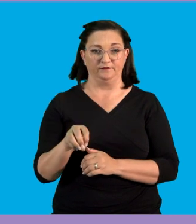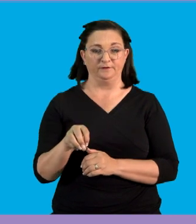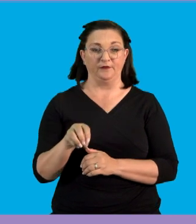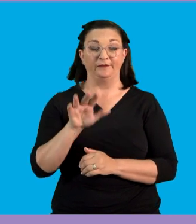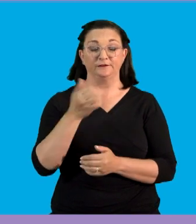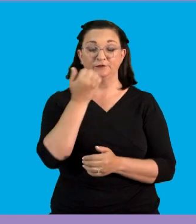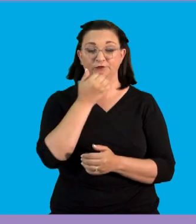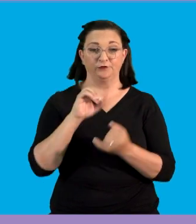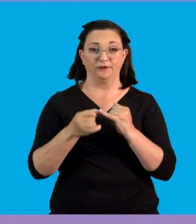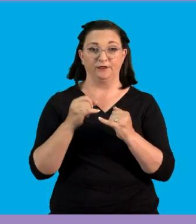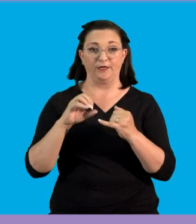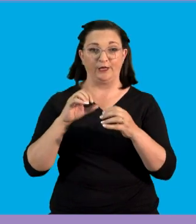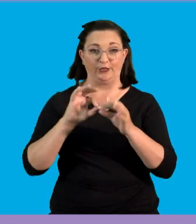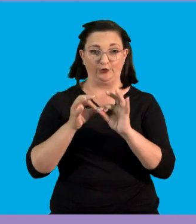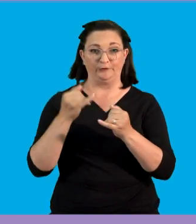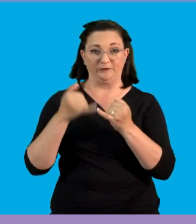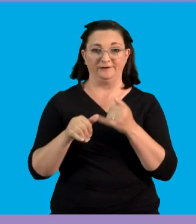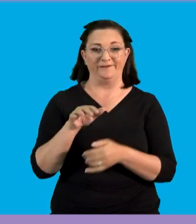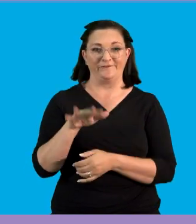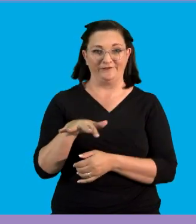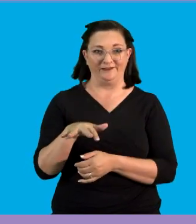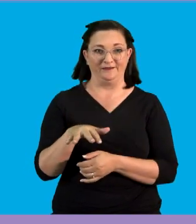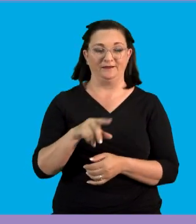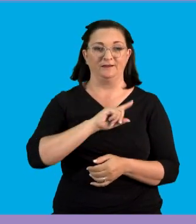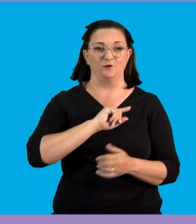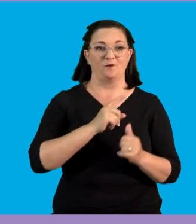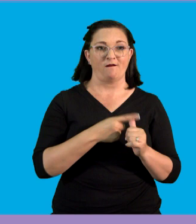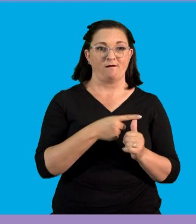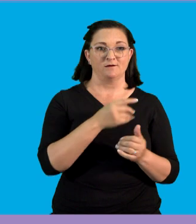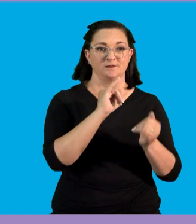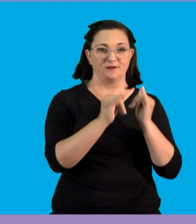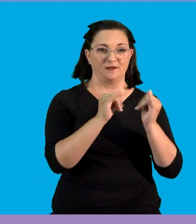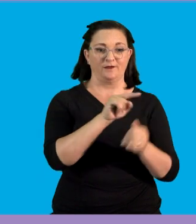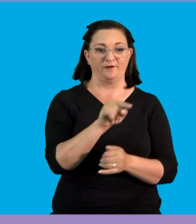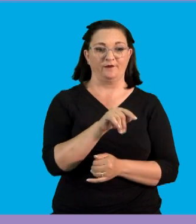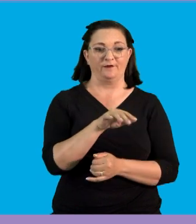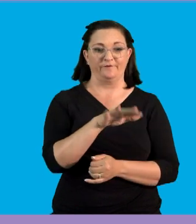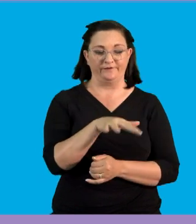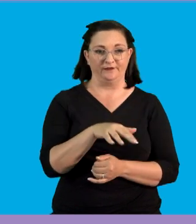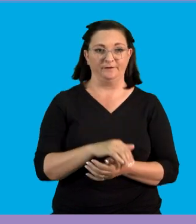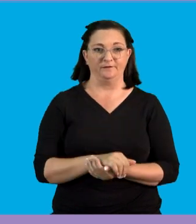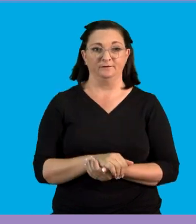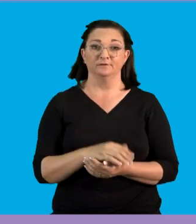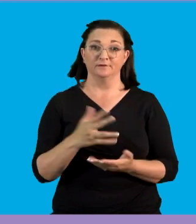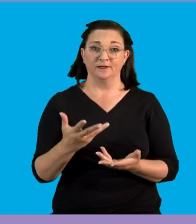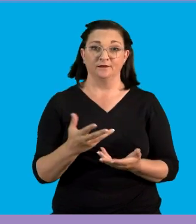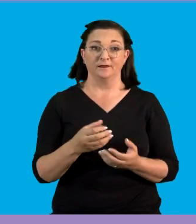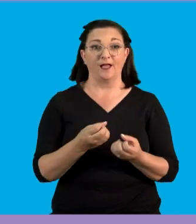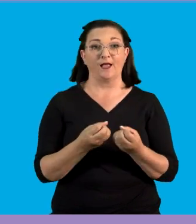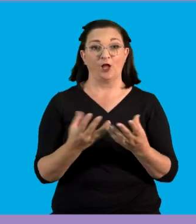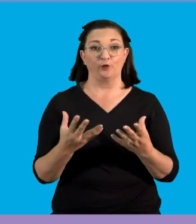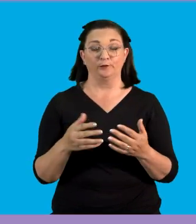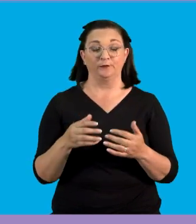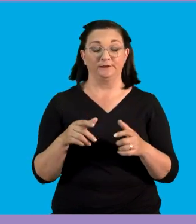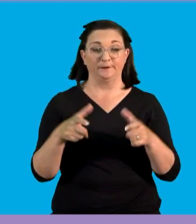are going to be left with 11/15. and that is the amount of pizza that